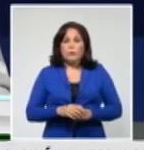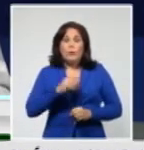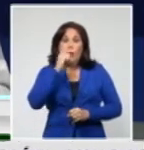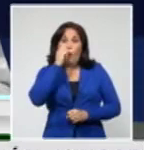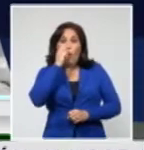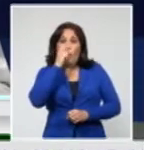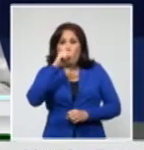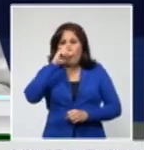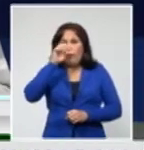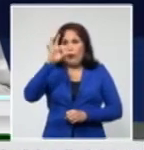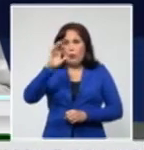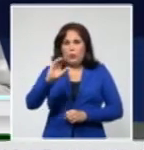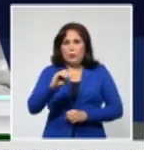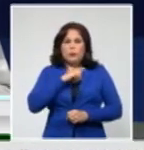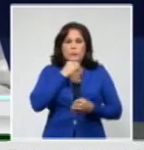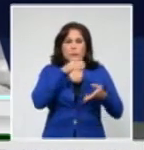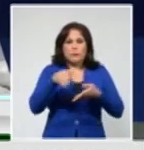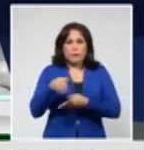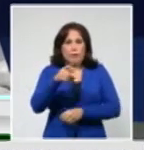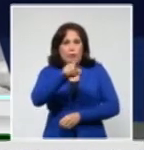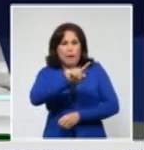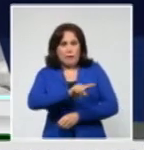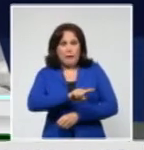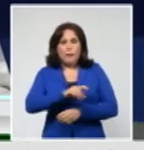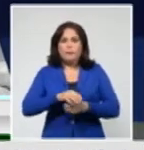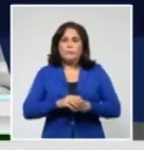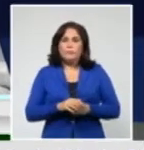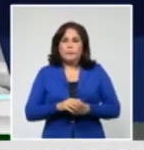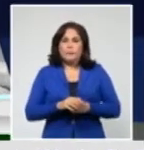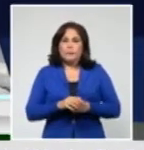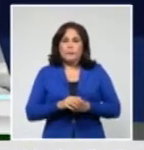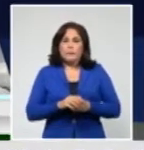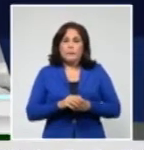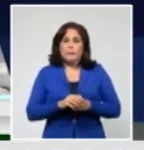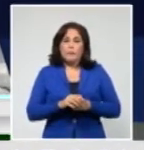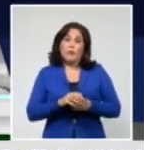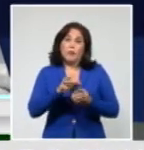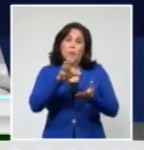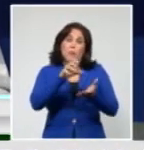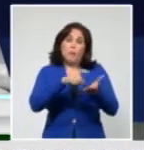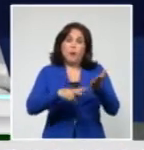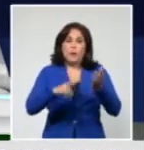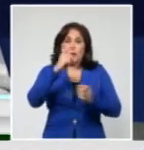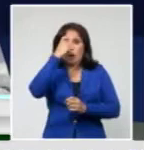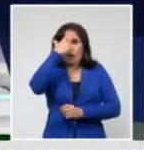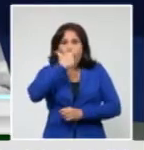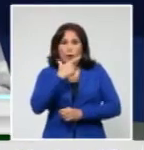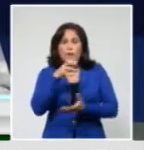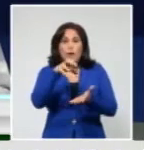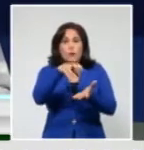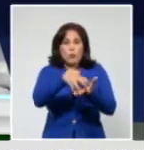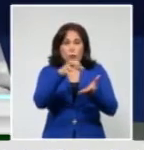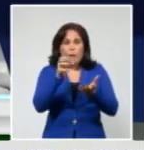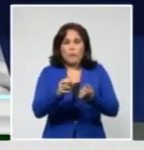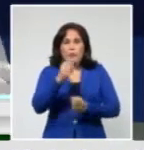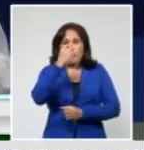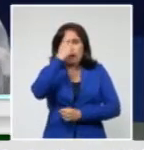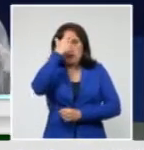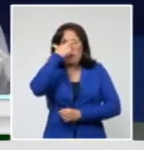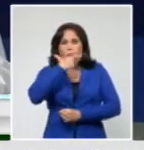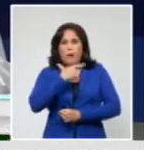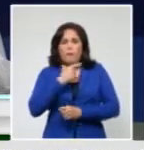15th, his clinical profile began to deteriorate significantly. On September the 18th, he